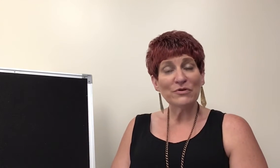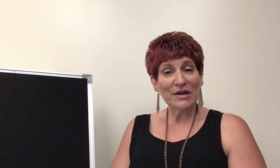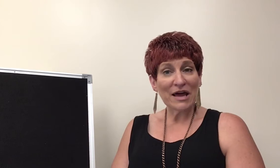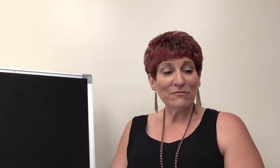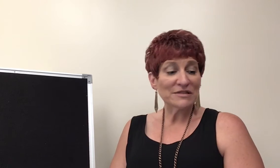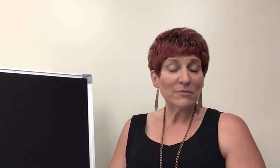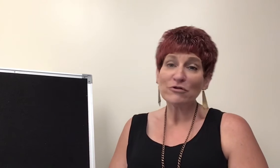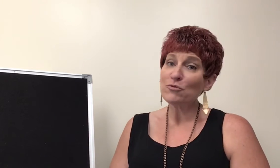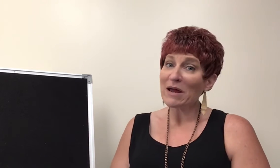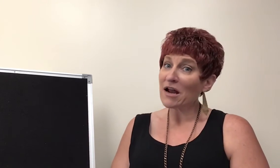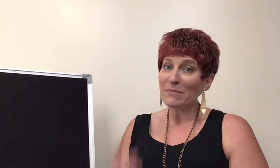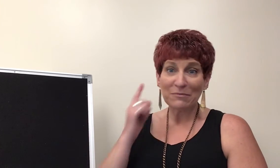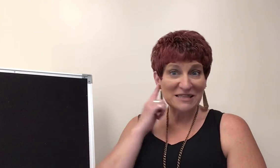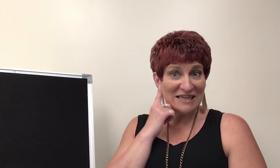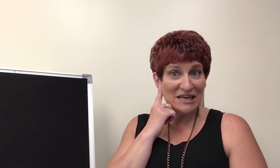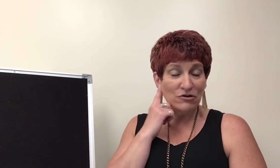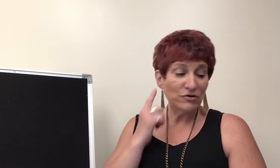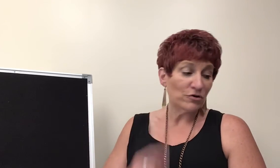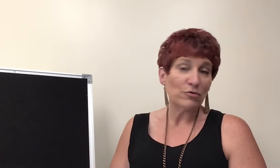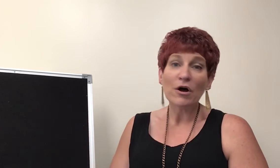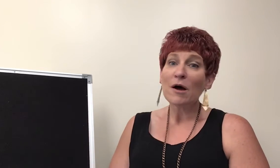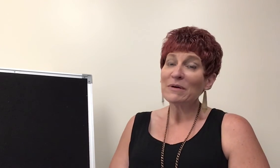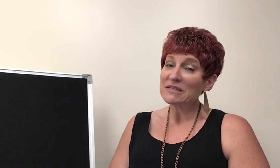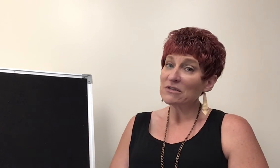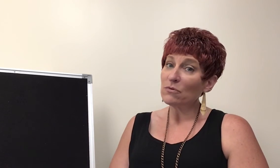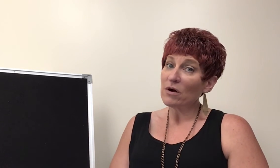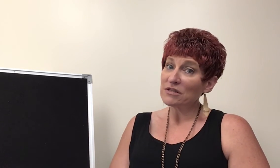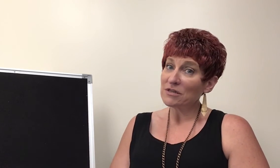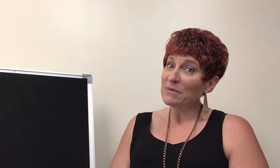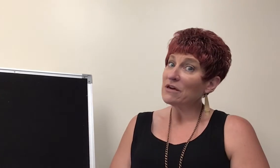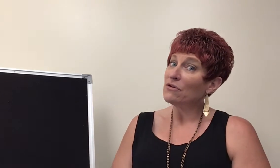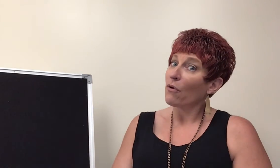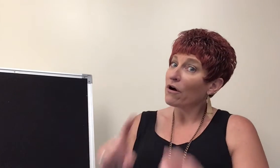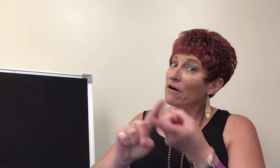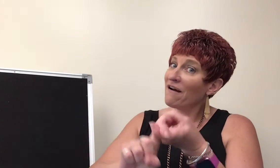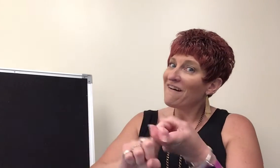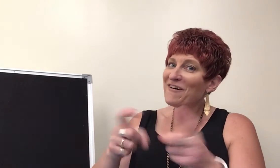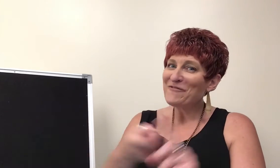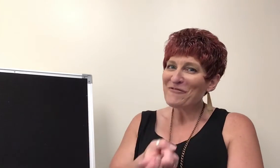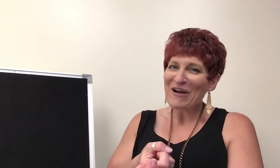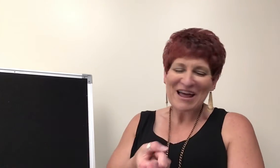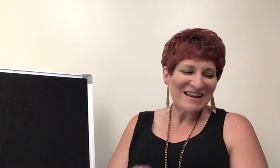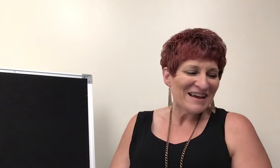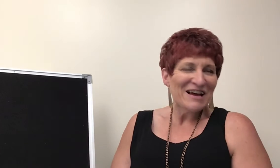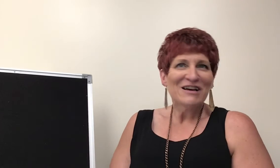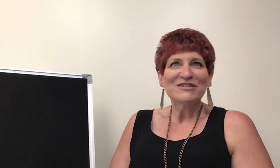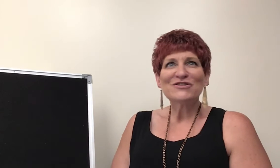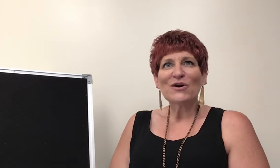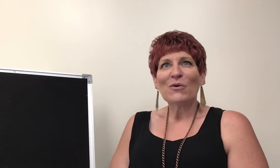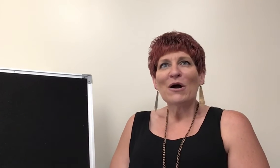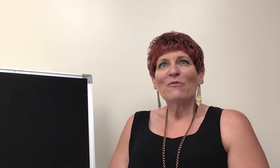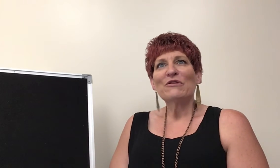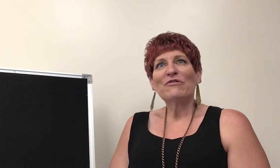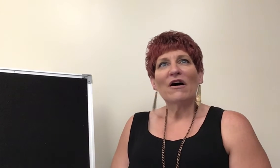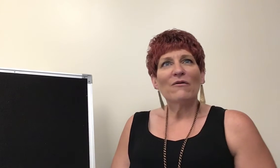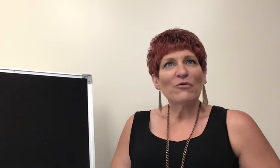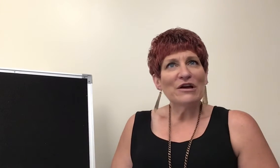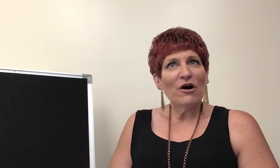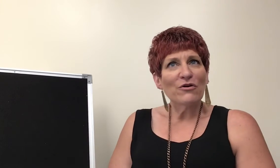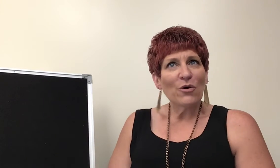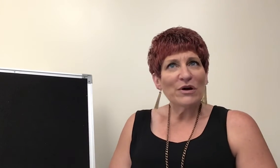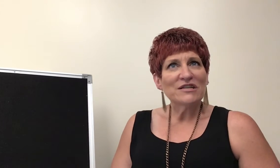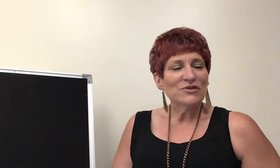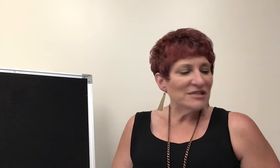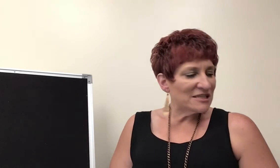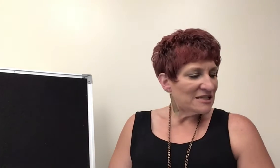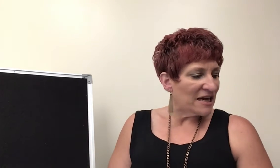to communicate with someone who may not be able to hear you, but still wants to be your friend. So we